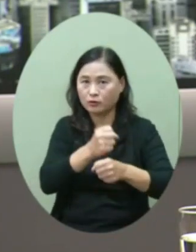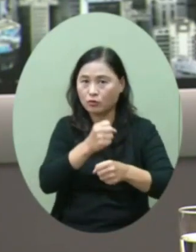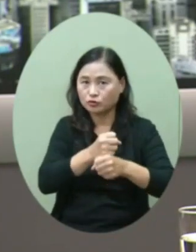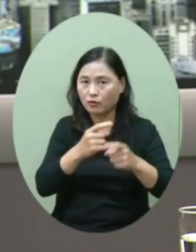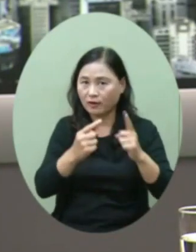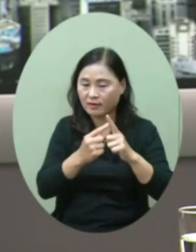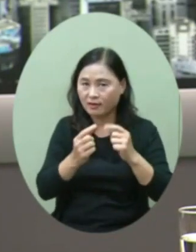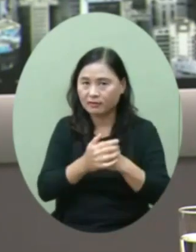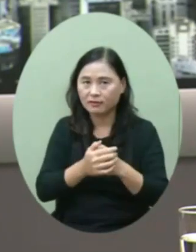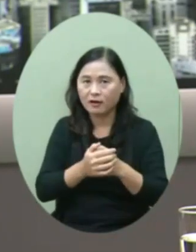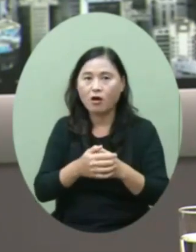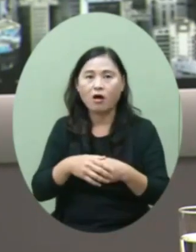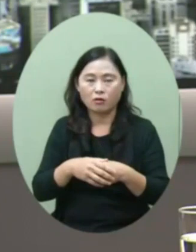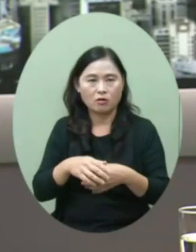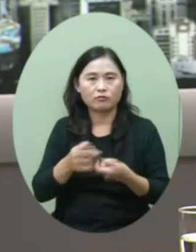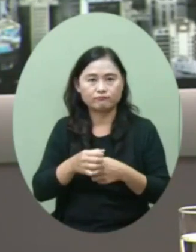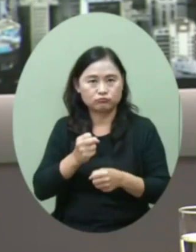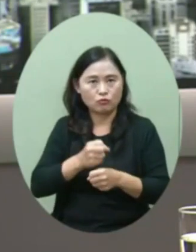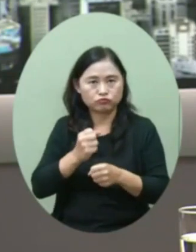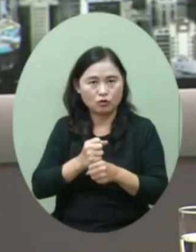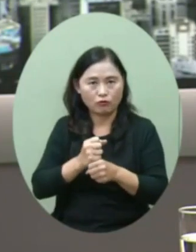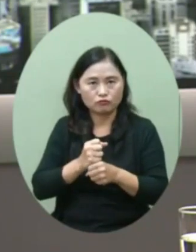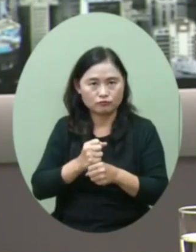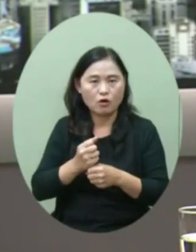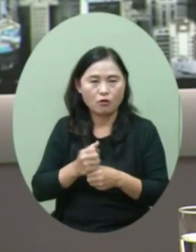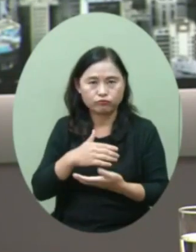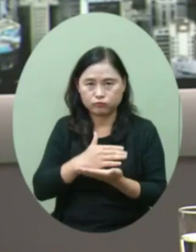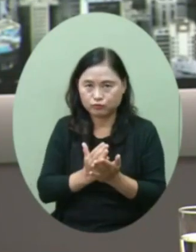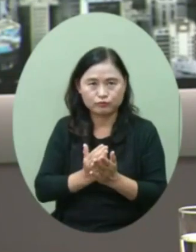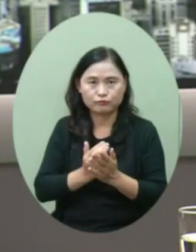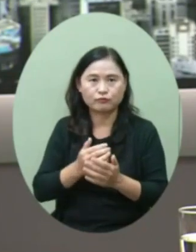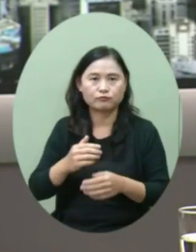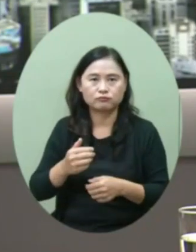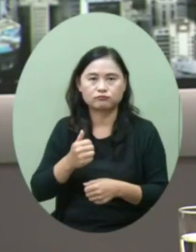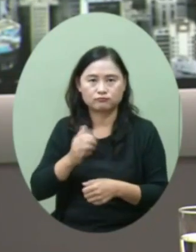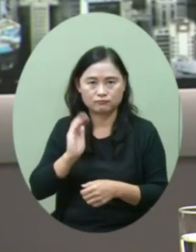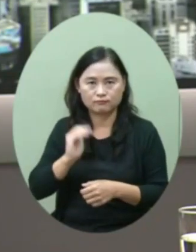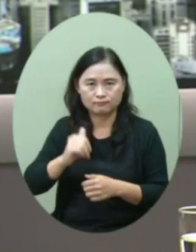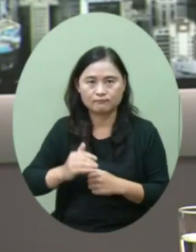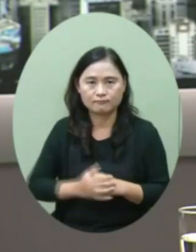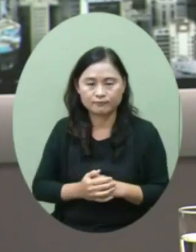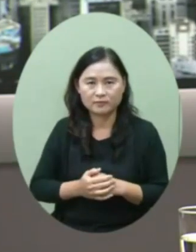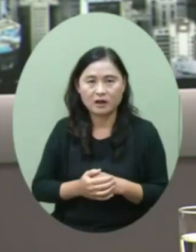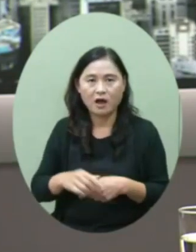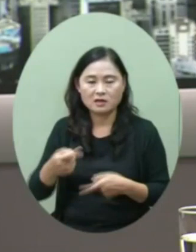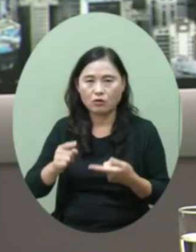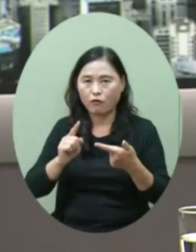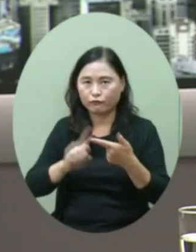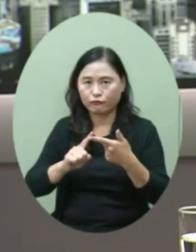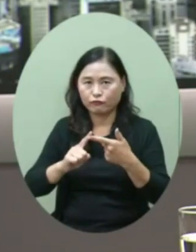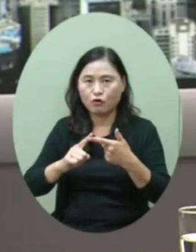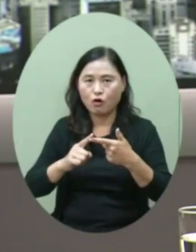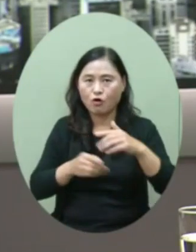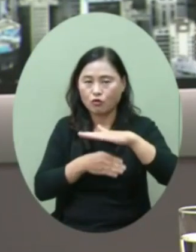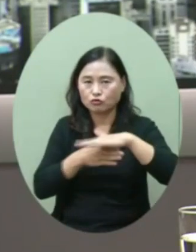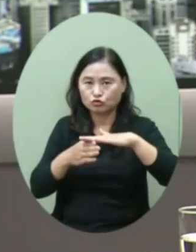So staff of the National Security Department are able to discharge their duties effectively. There will be a